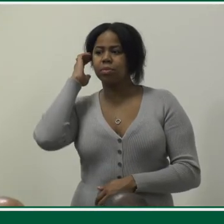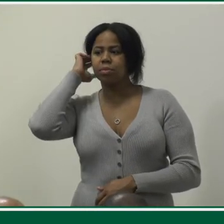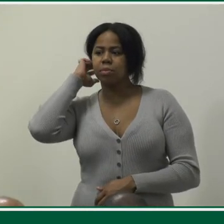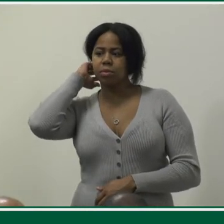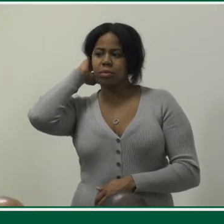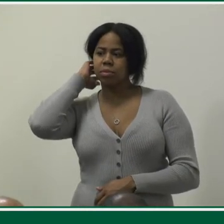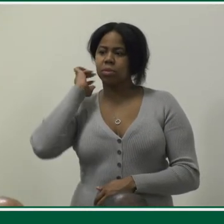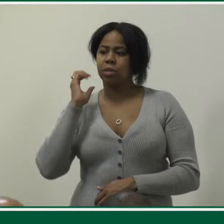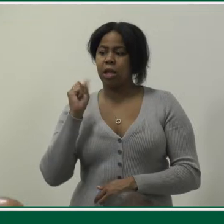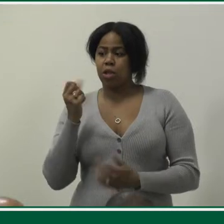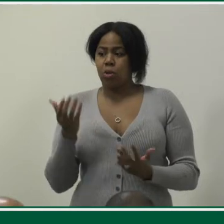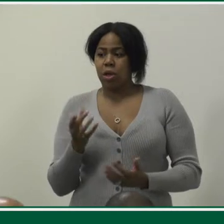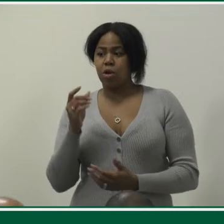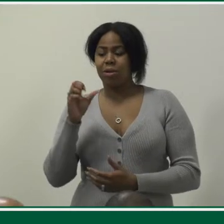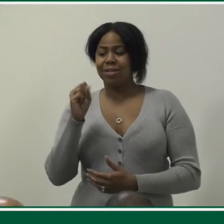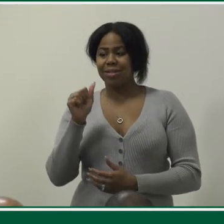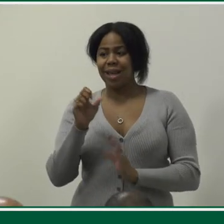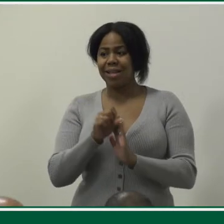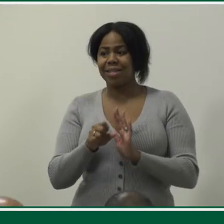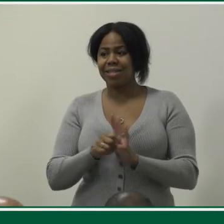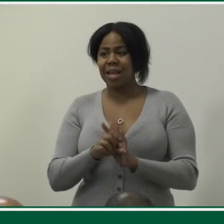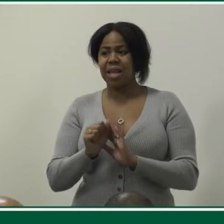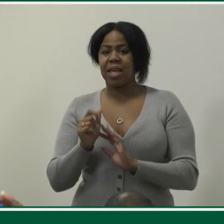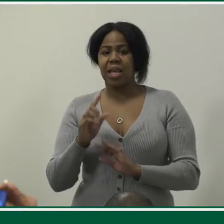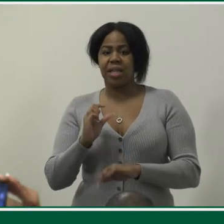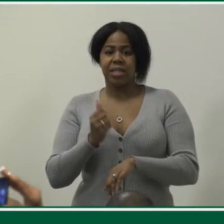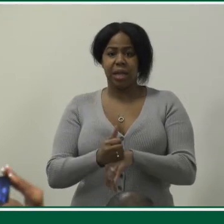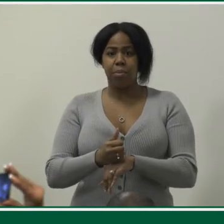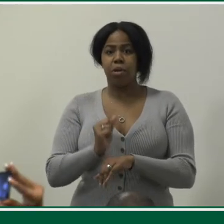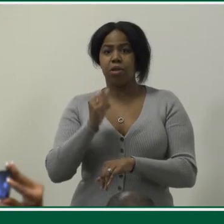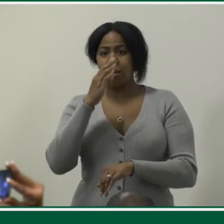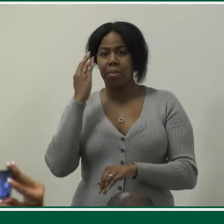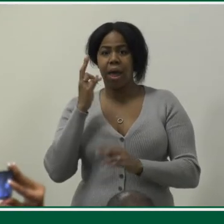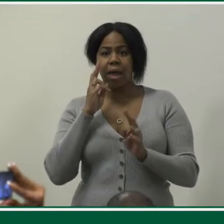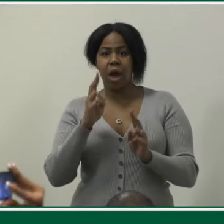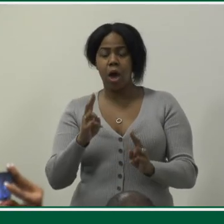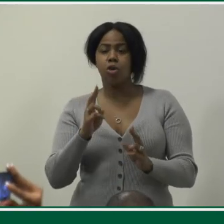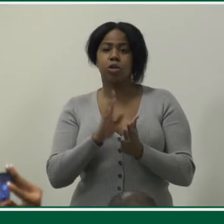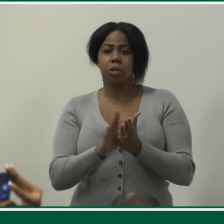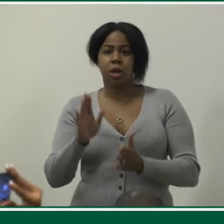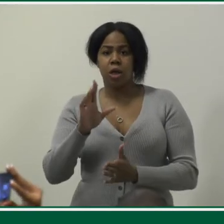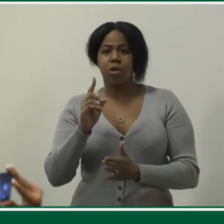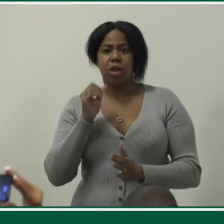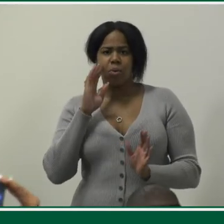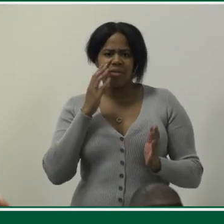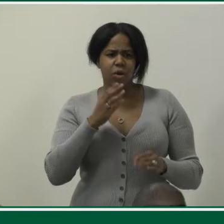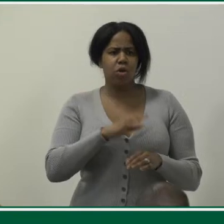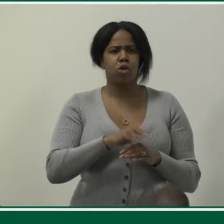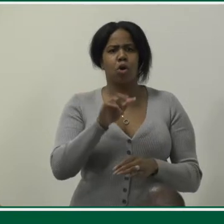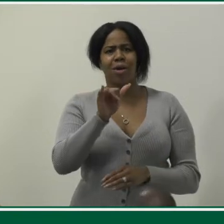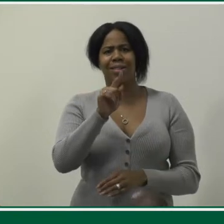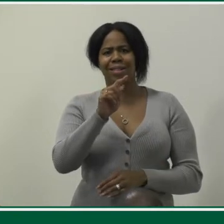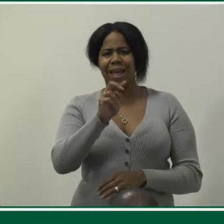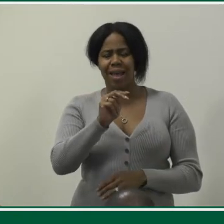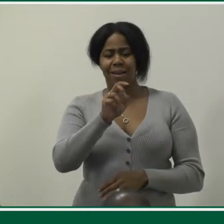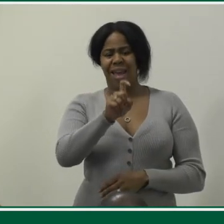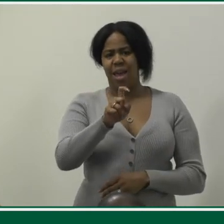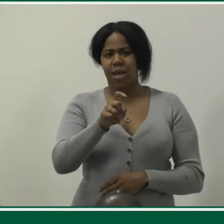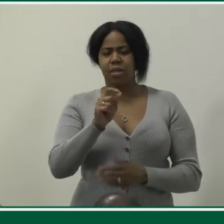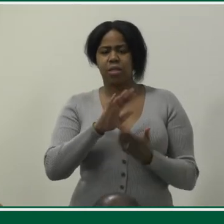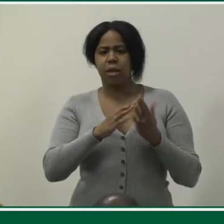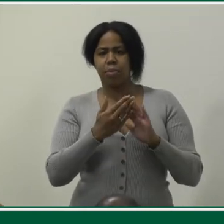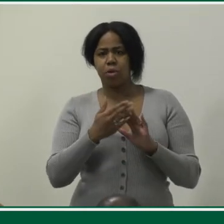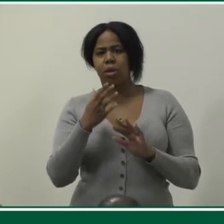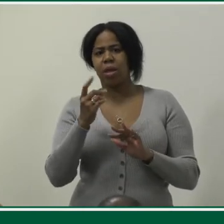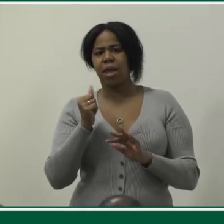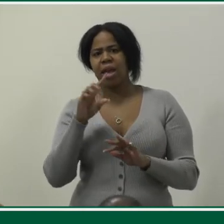State is building a Black Honors College and doing cluster hires focusing on our Latinx community and building out resource centers focused